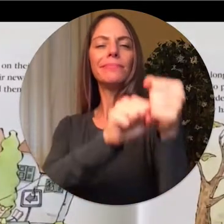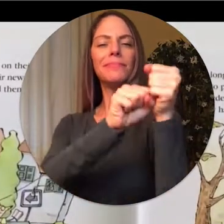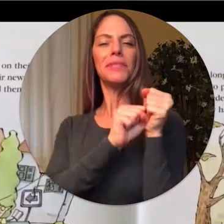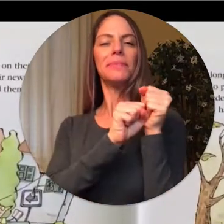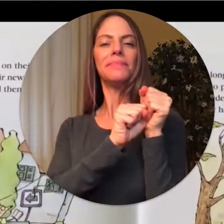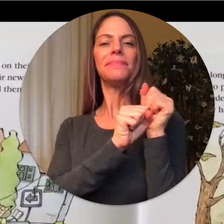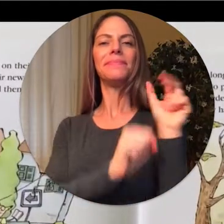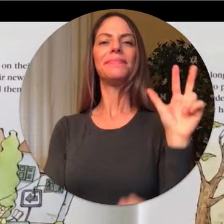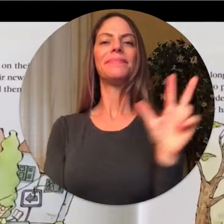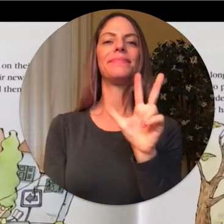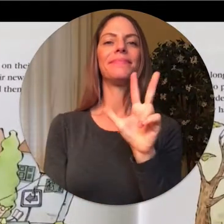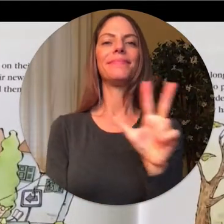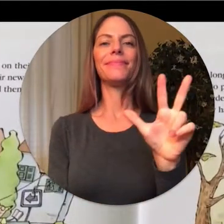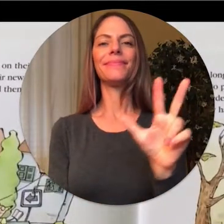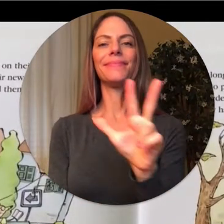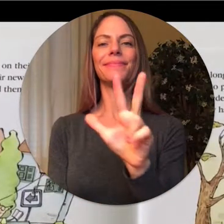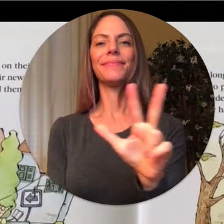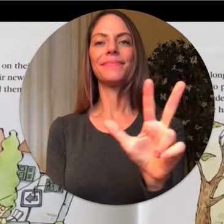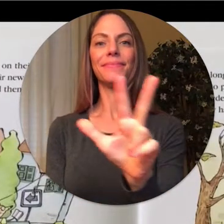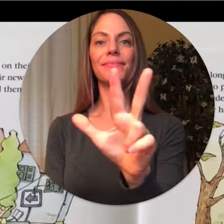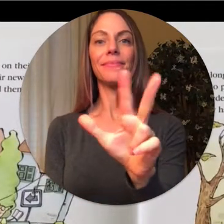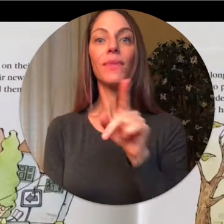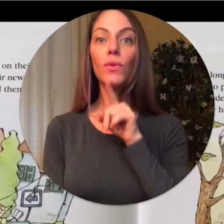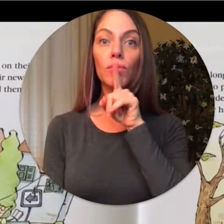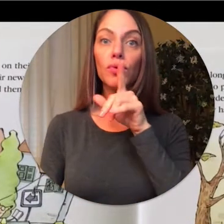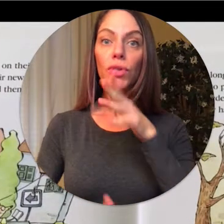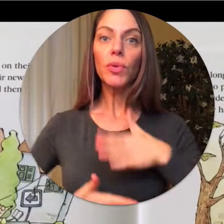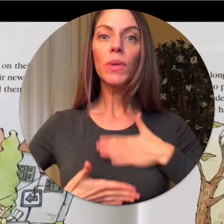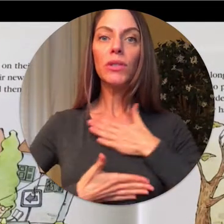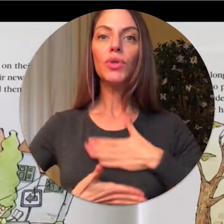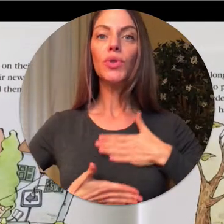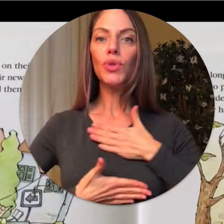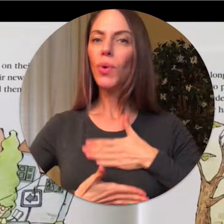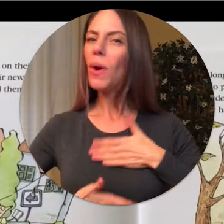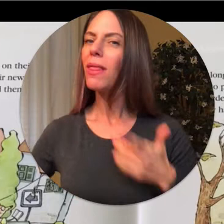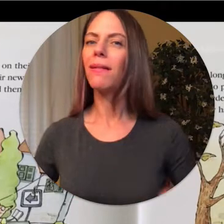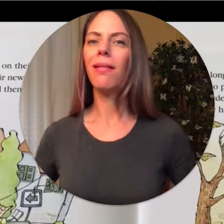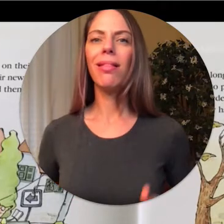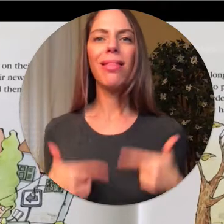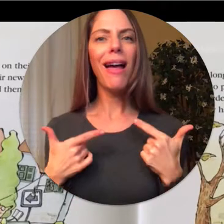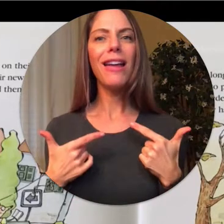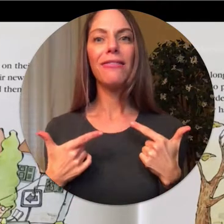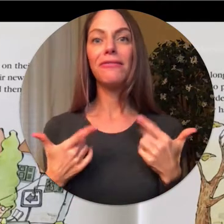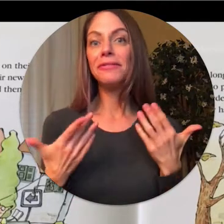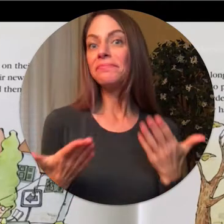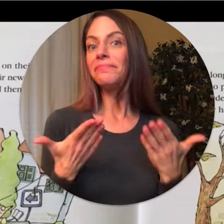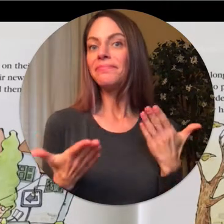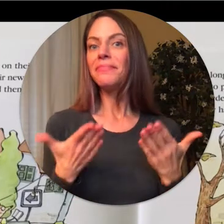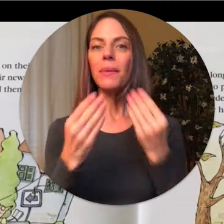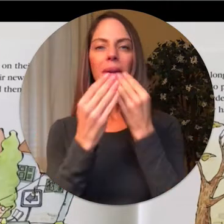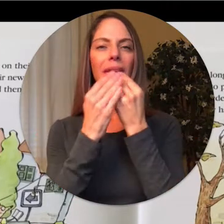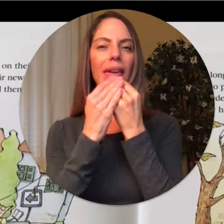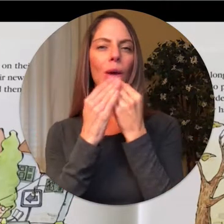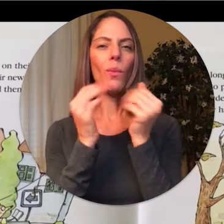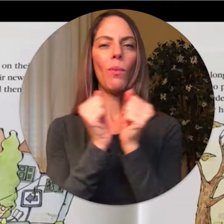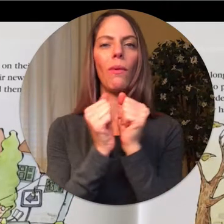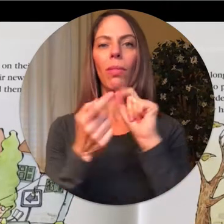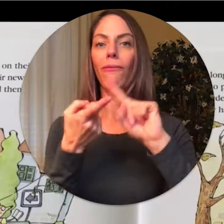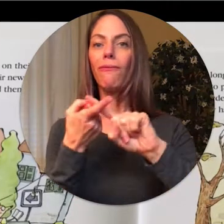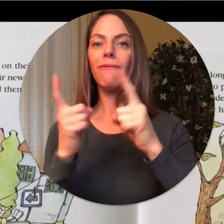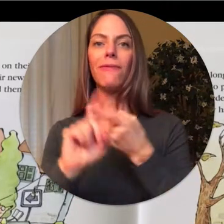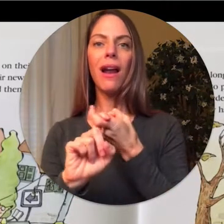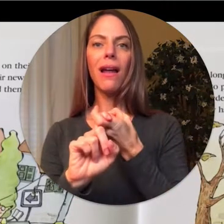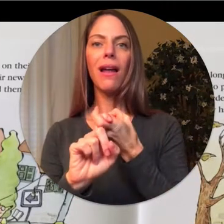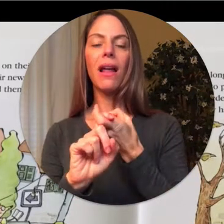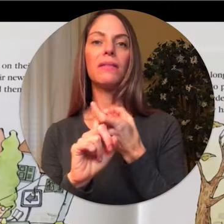The three little pigs enjoyed being out on their own. On many a sunny day, they shared a picnic with all their new friends. Sometimes they